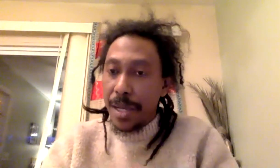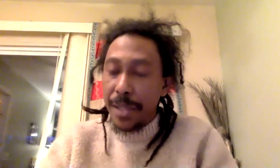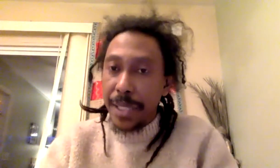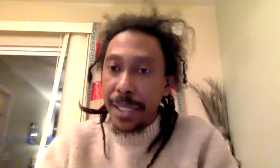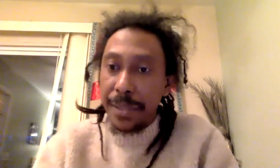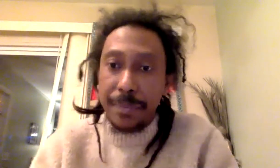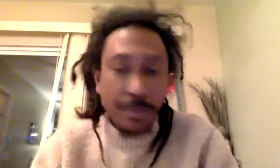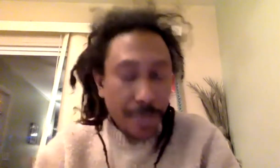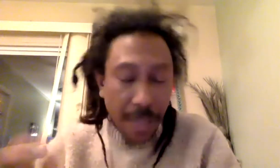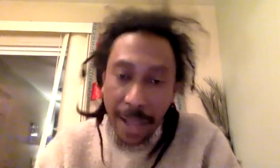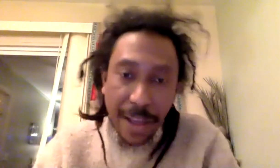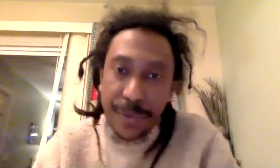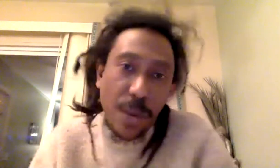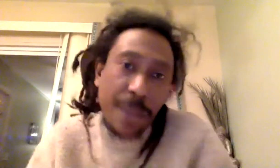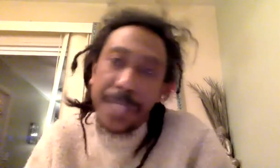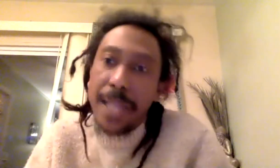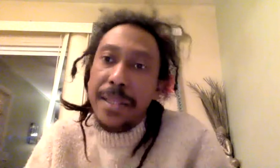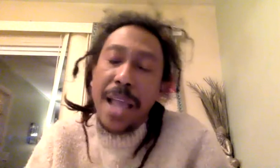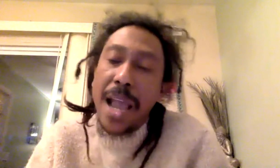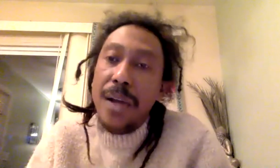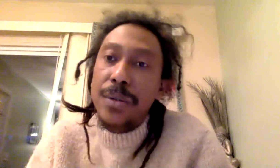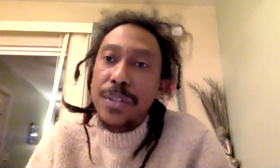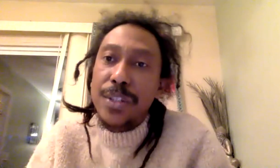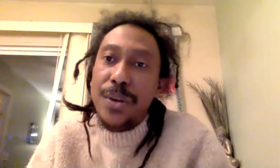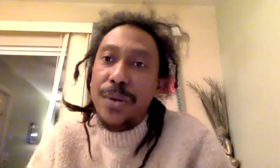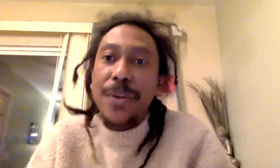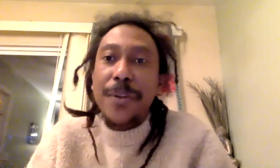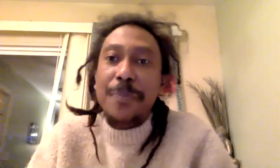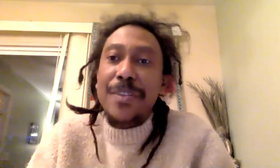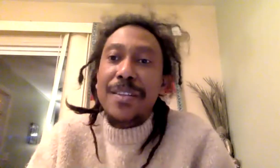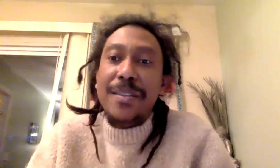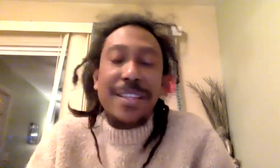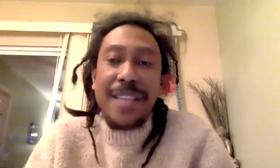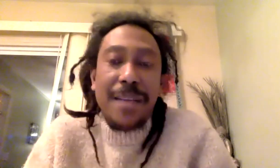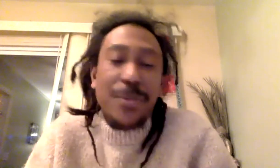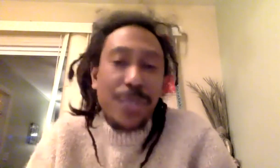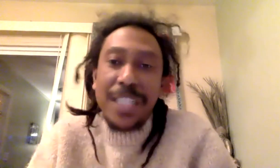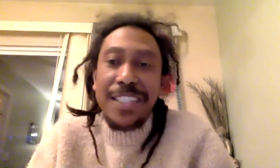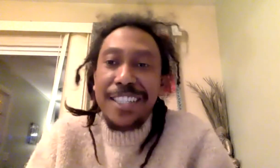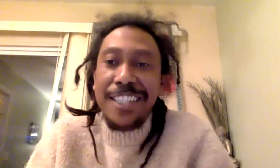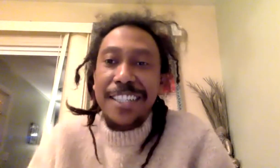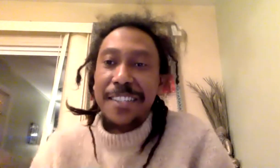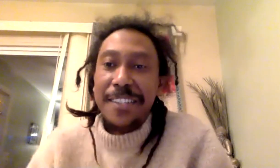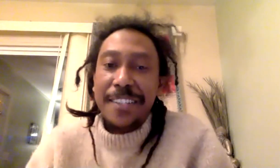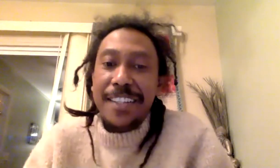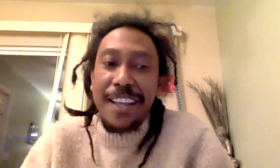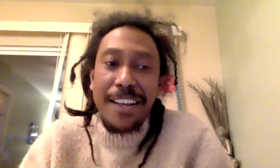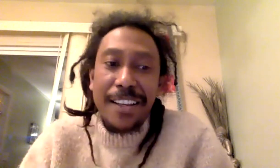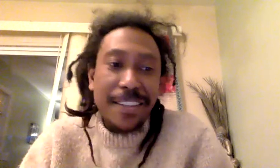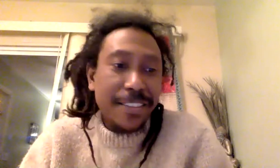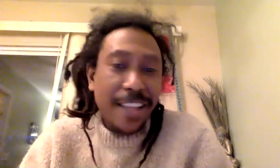and then I have a website now. So that really,